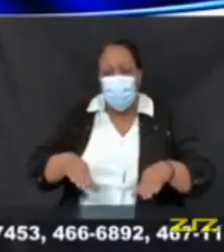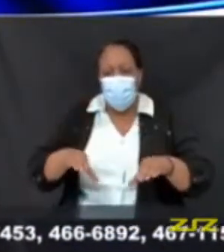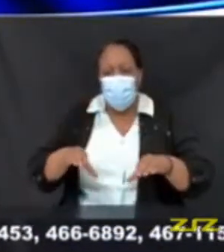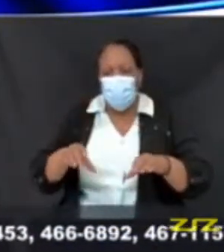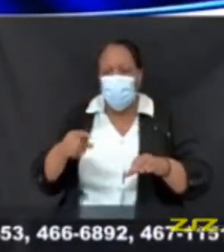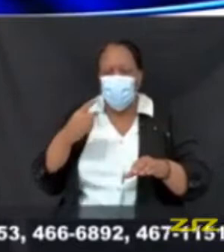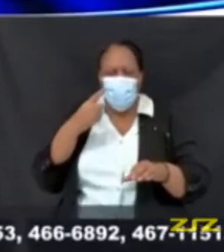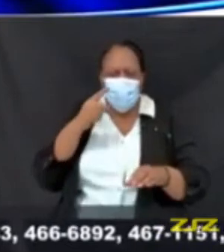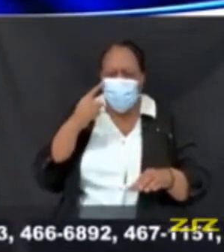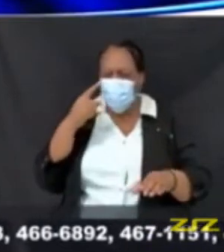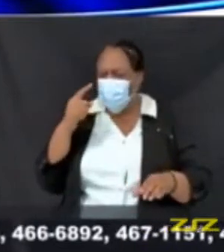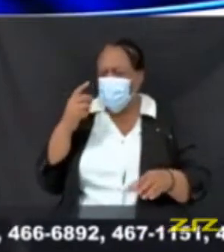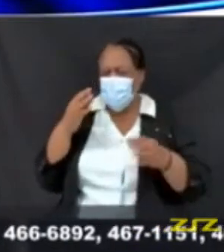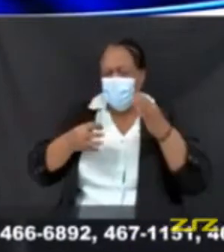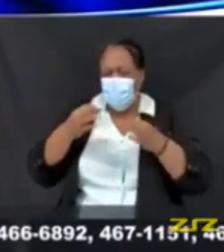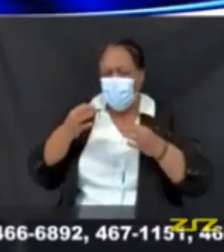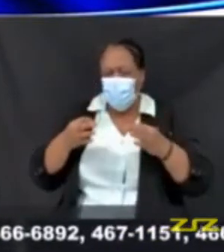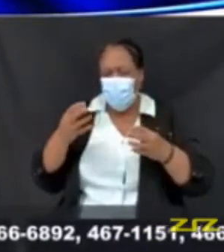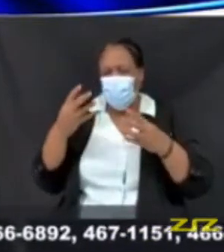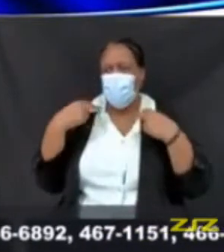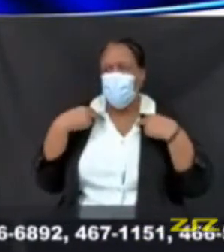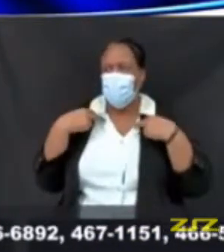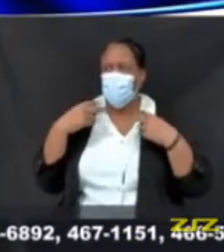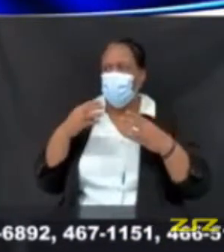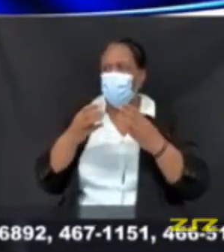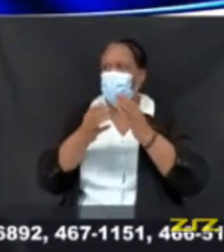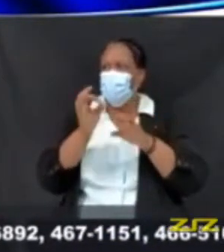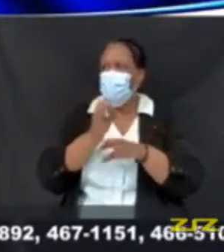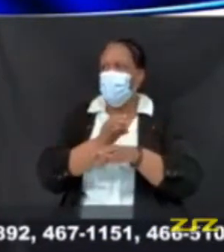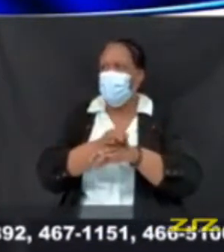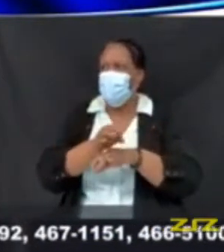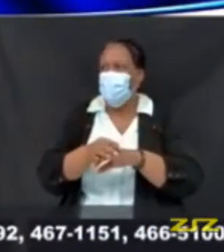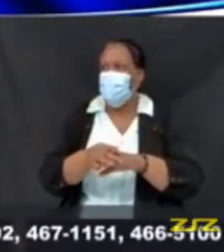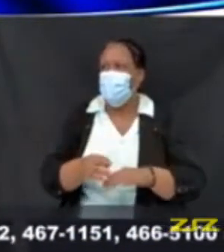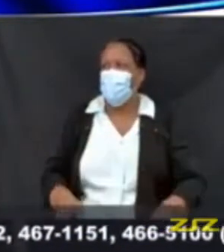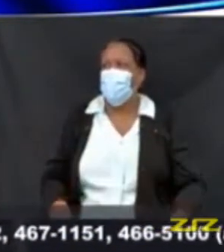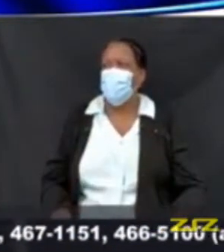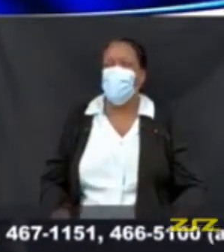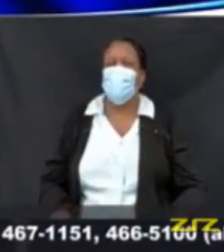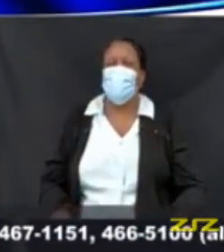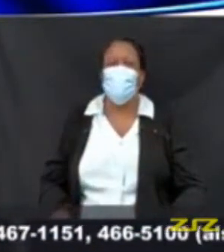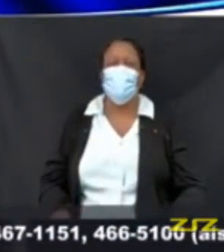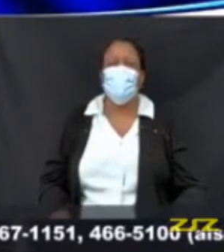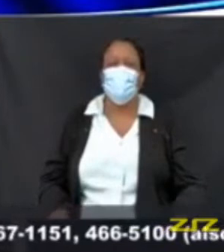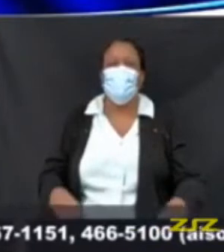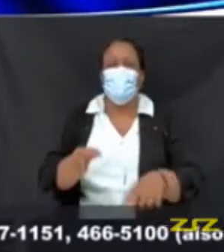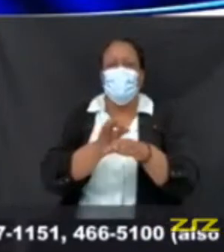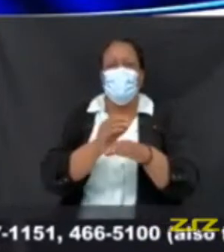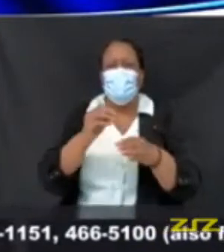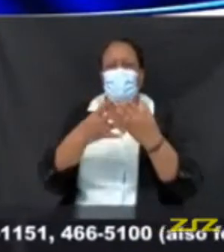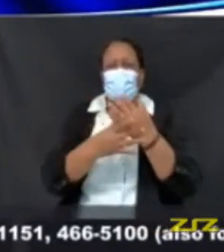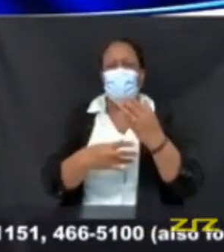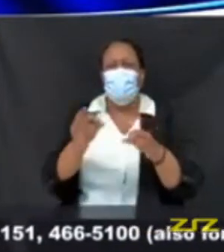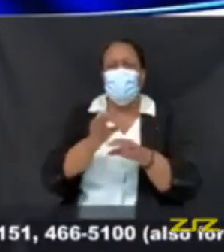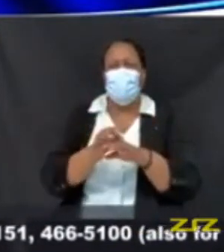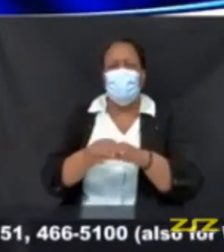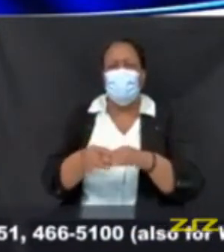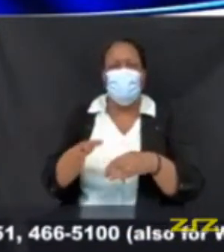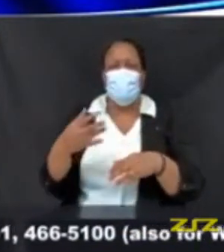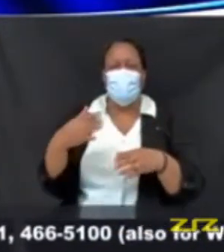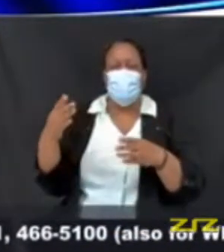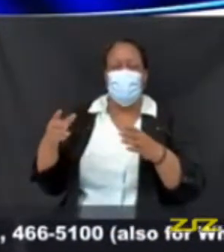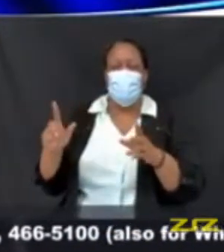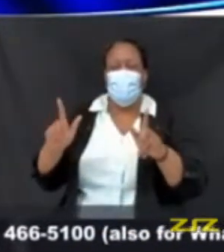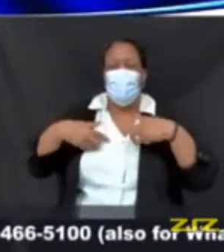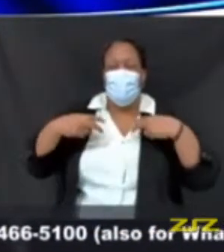I just want to mention here first that blood clots were around before COVID and before the COVID vaccines. There are a